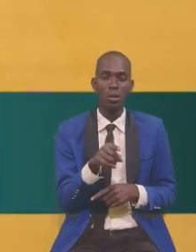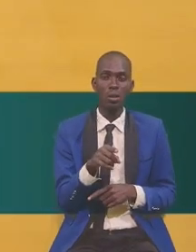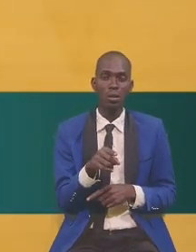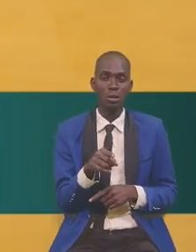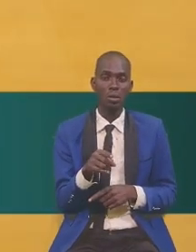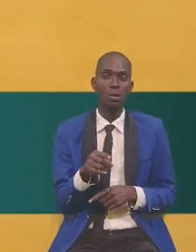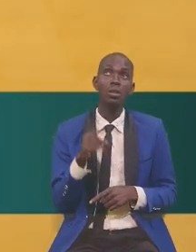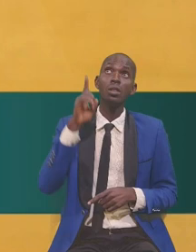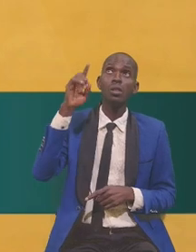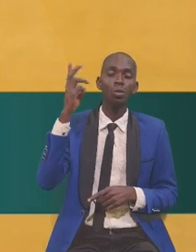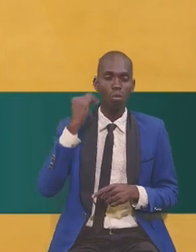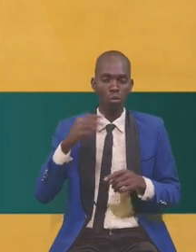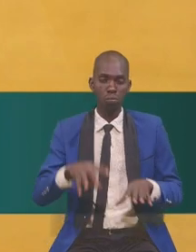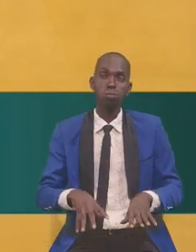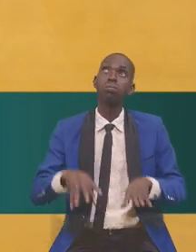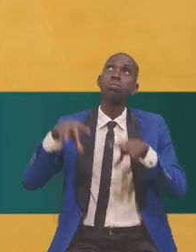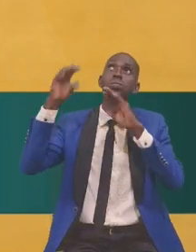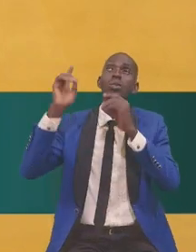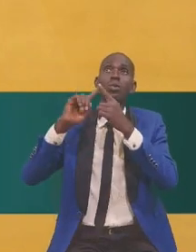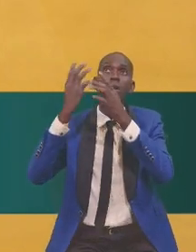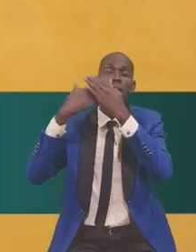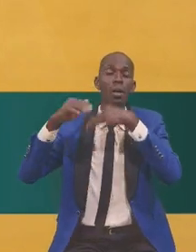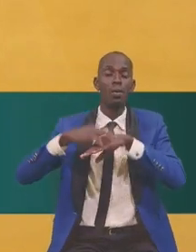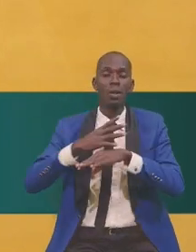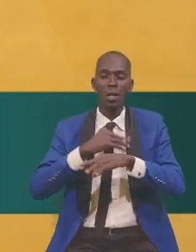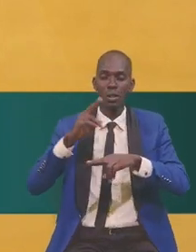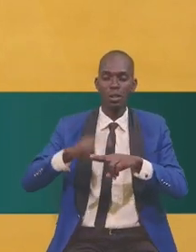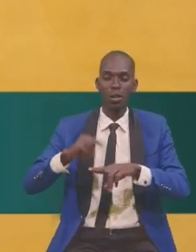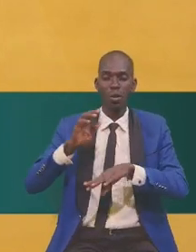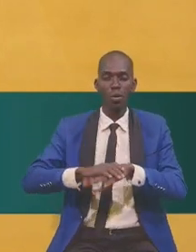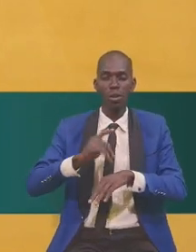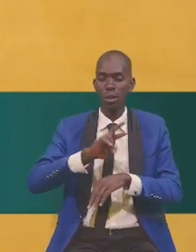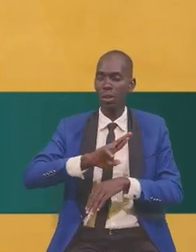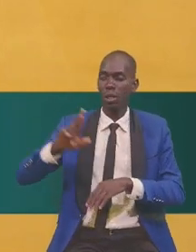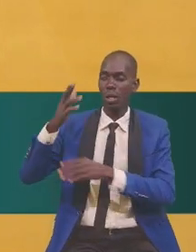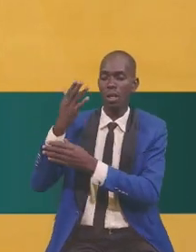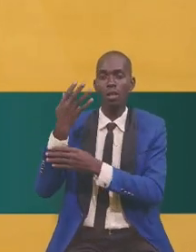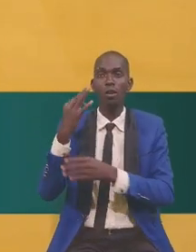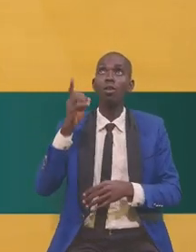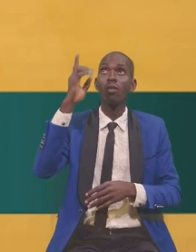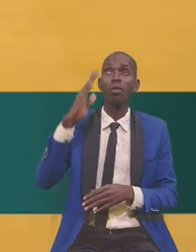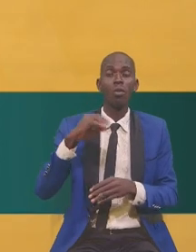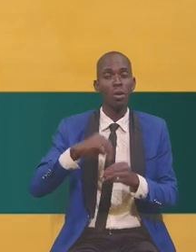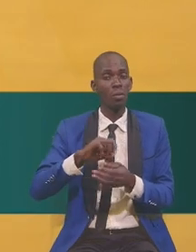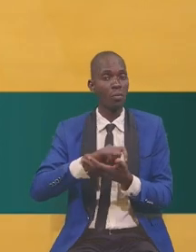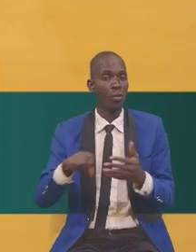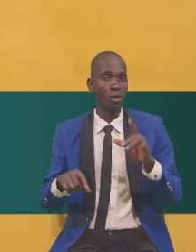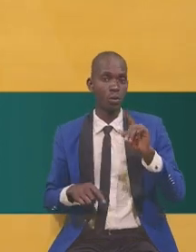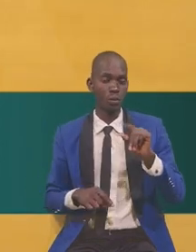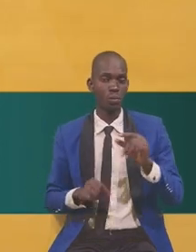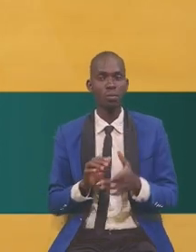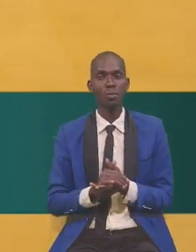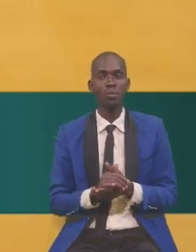up into heaven and sat on the right hand of God. Verse 20. In verse 20, and he